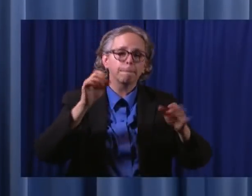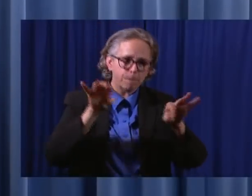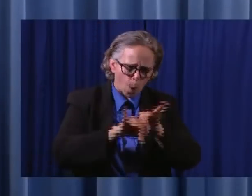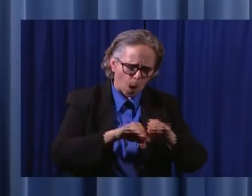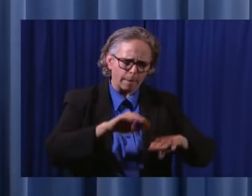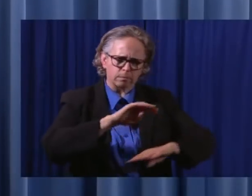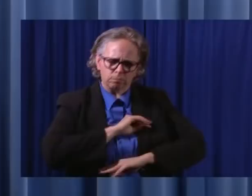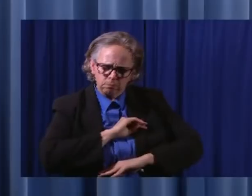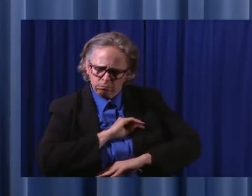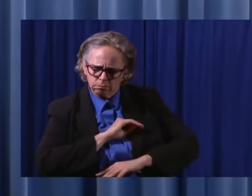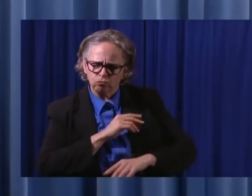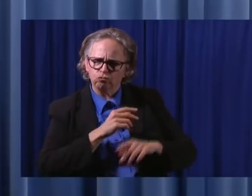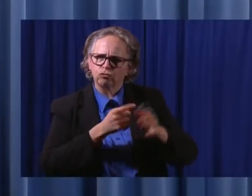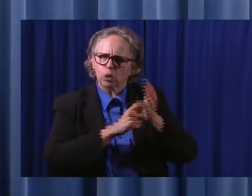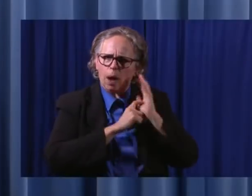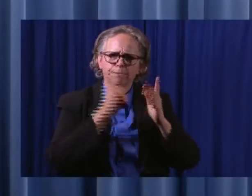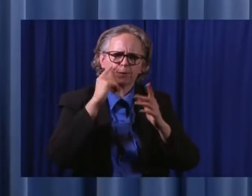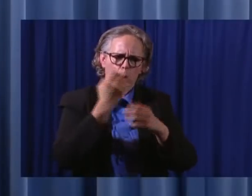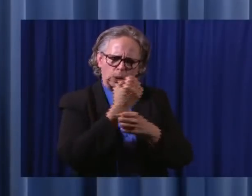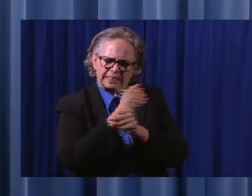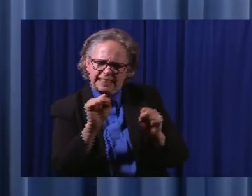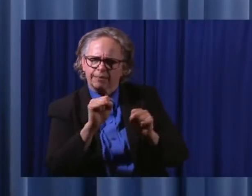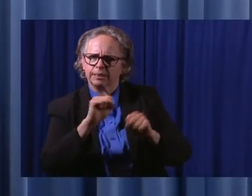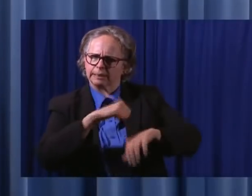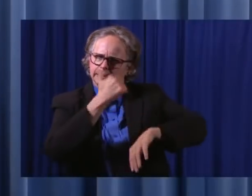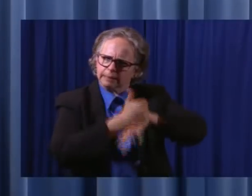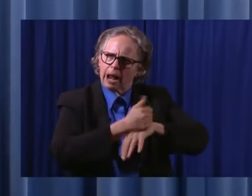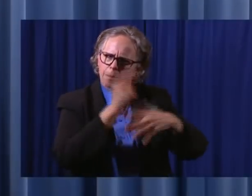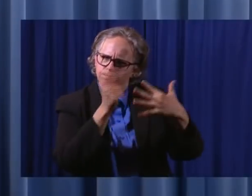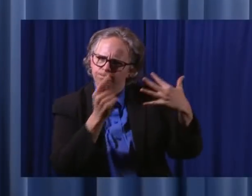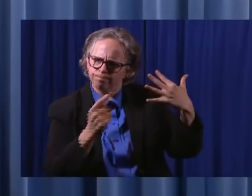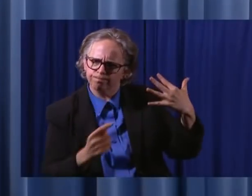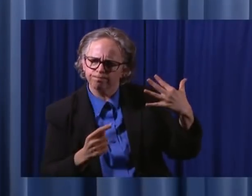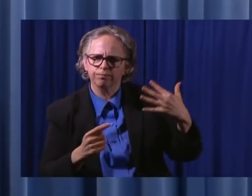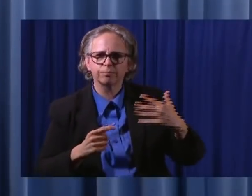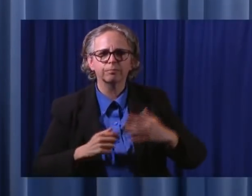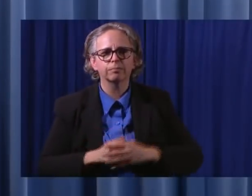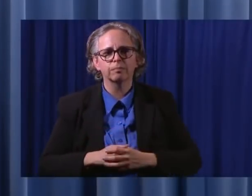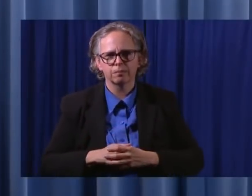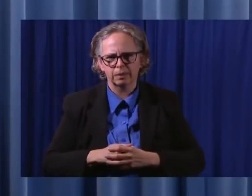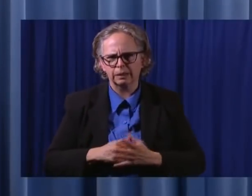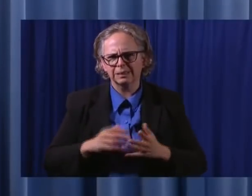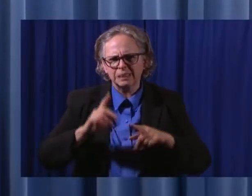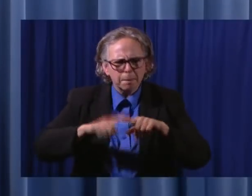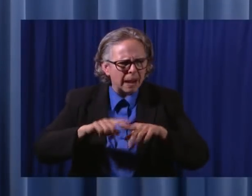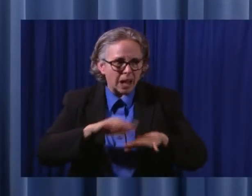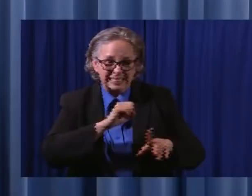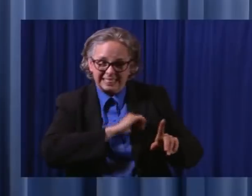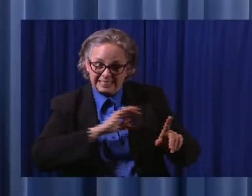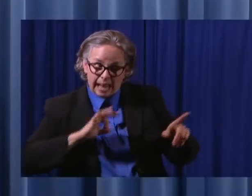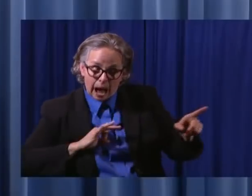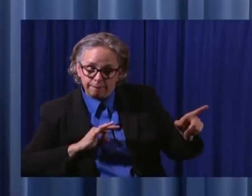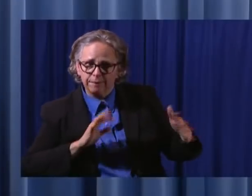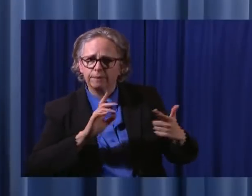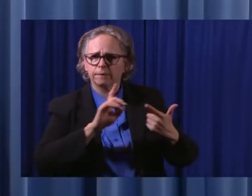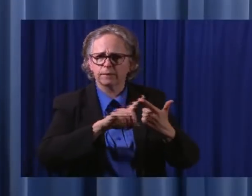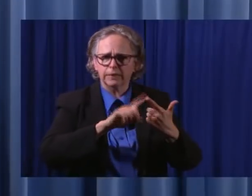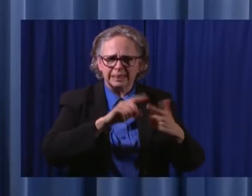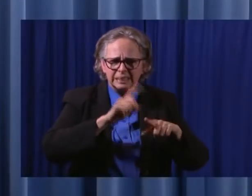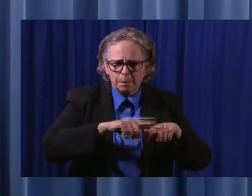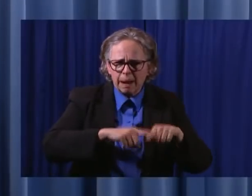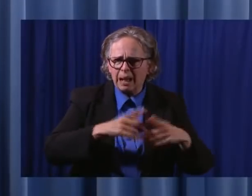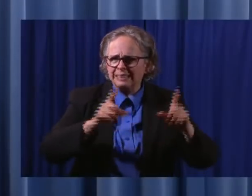cases in the community, the case status in the nursing home itself, staffing levels, access to adequate testing for residents and